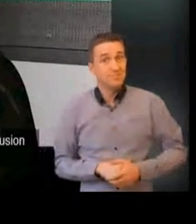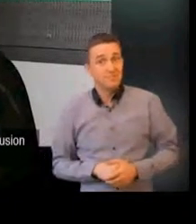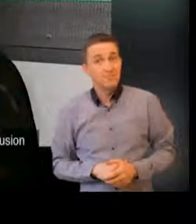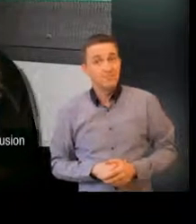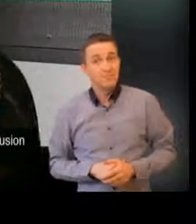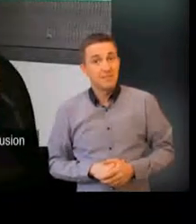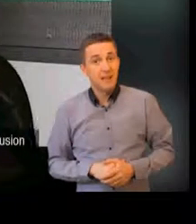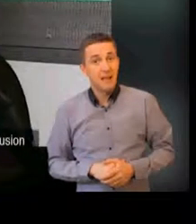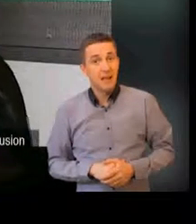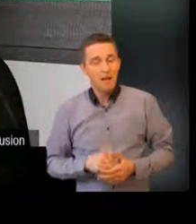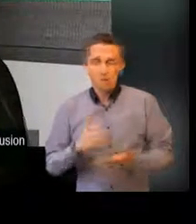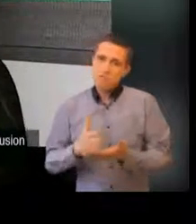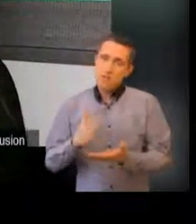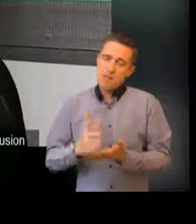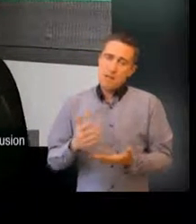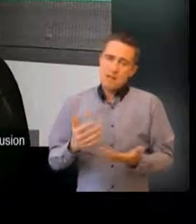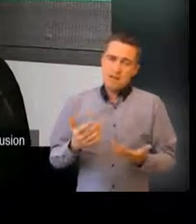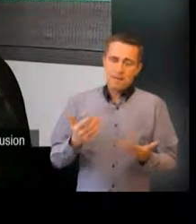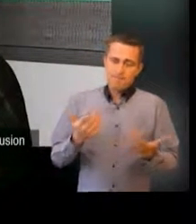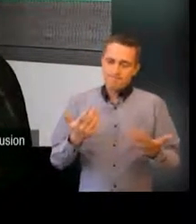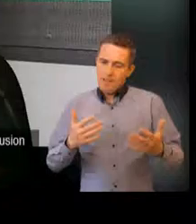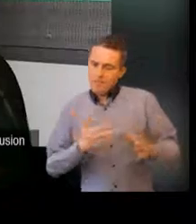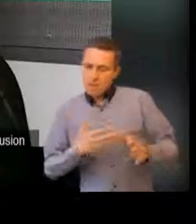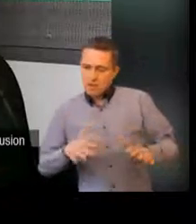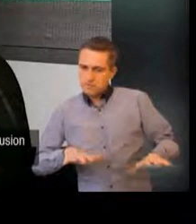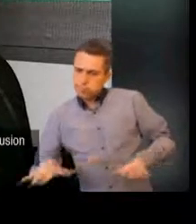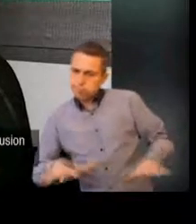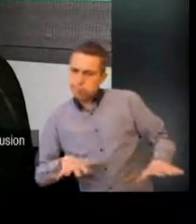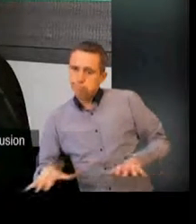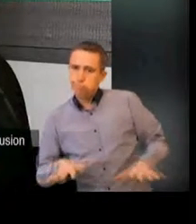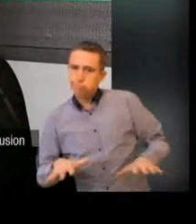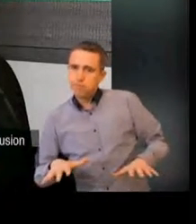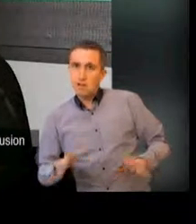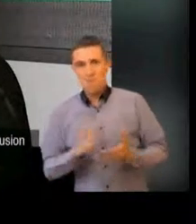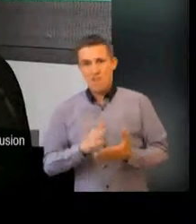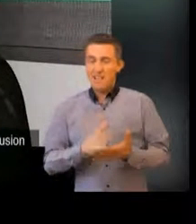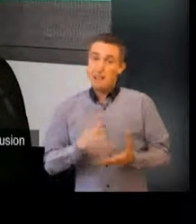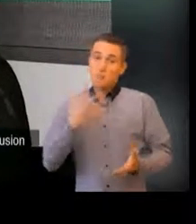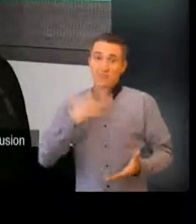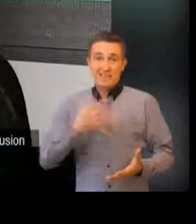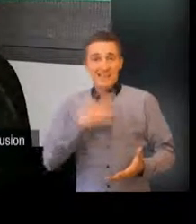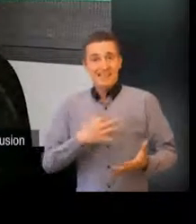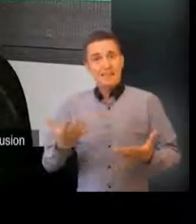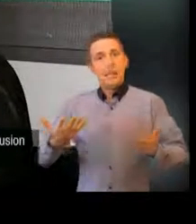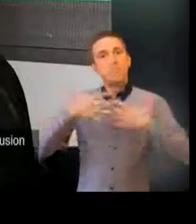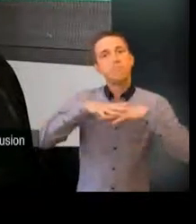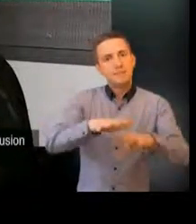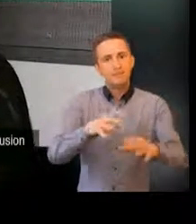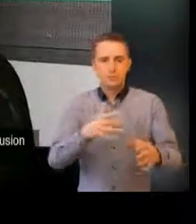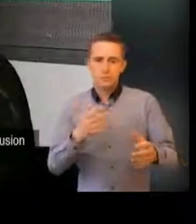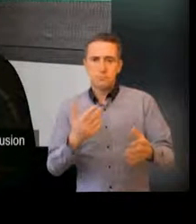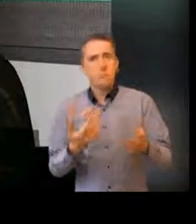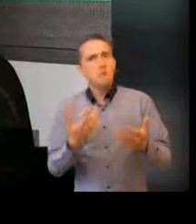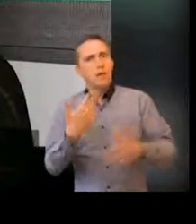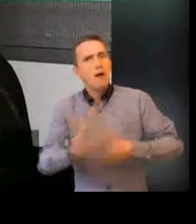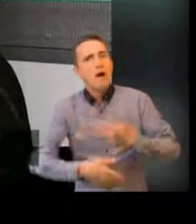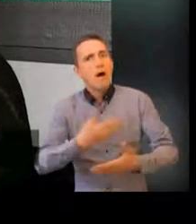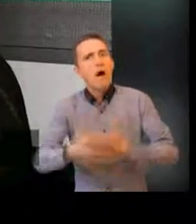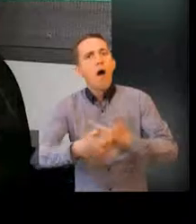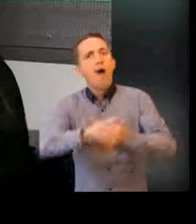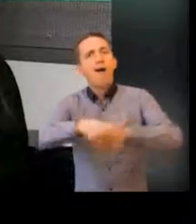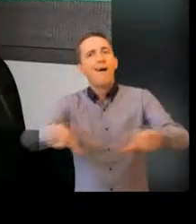And they were very good at helping with Rosie, so they all knew, but without been overbearing. They were very good at saying,